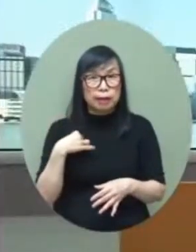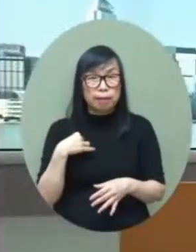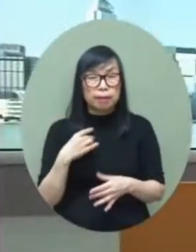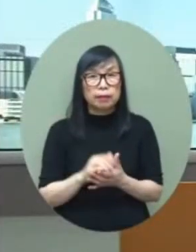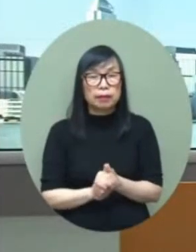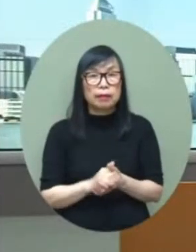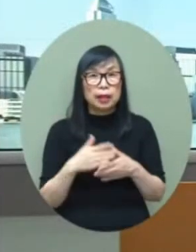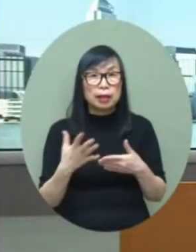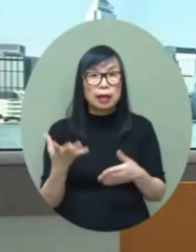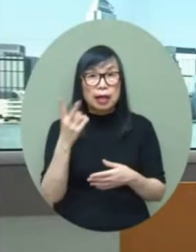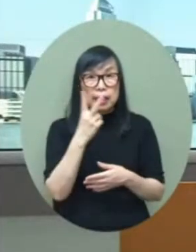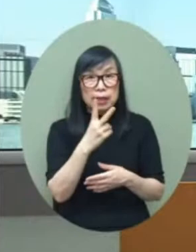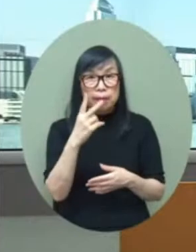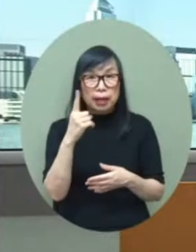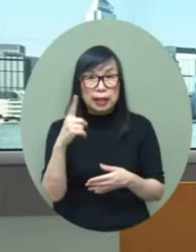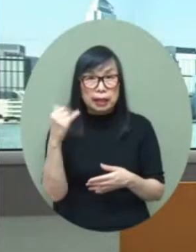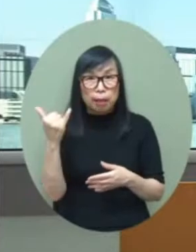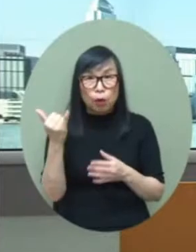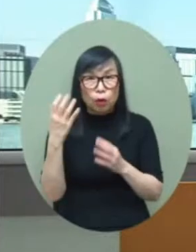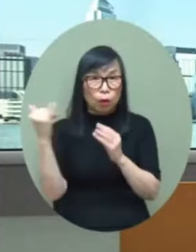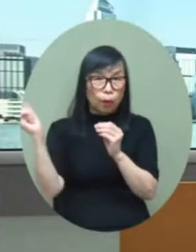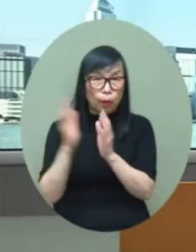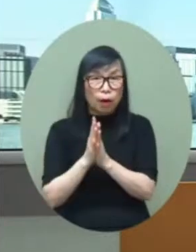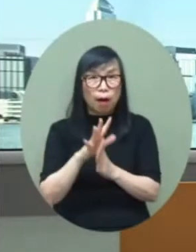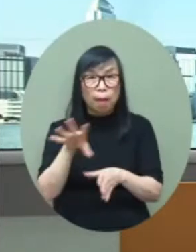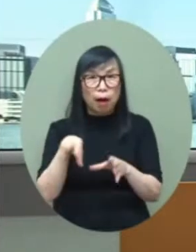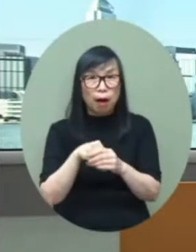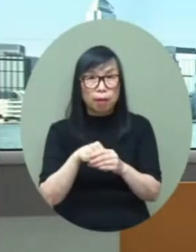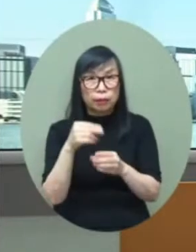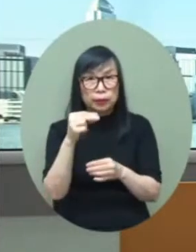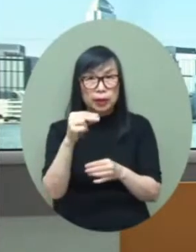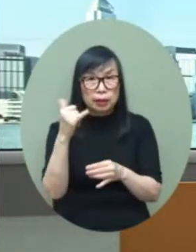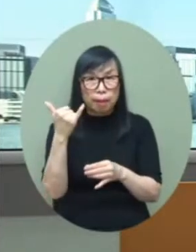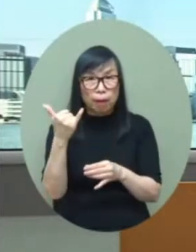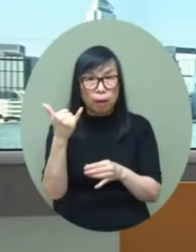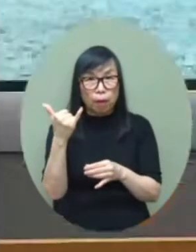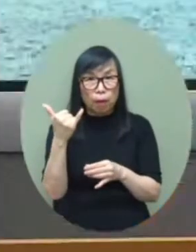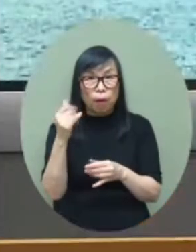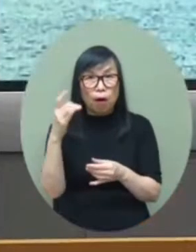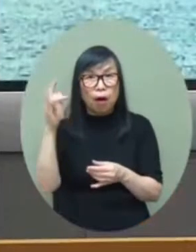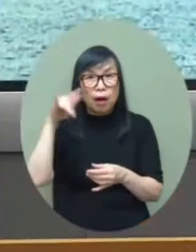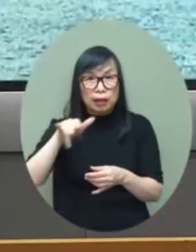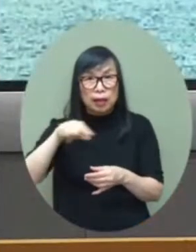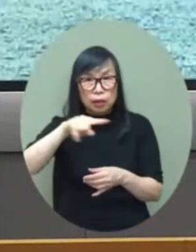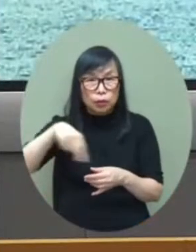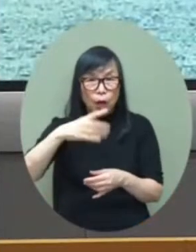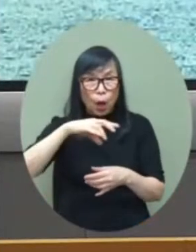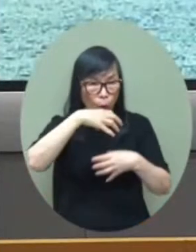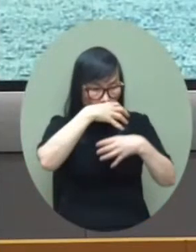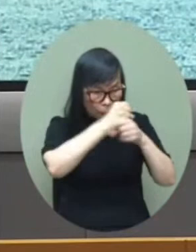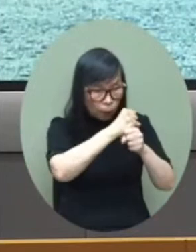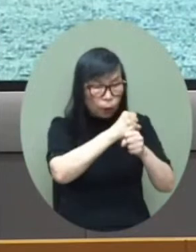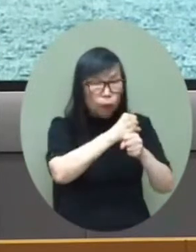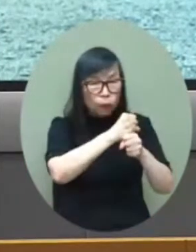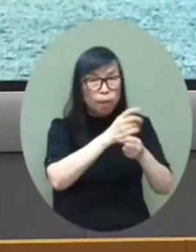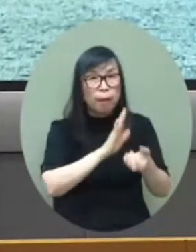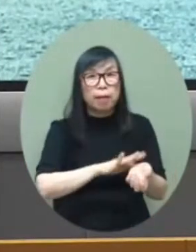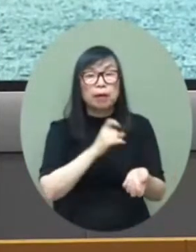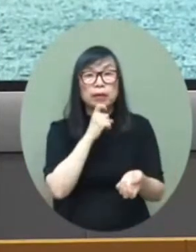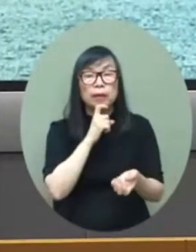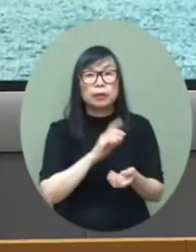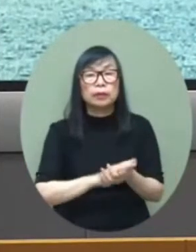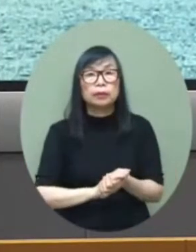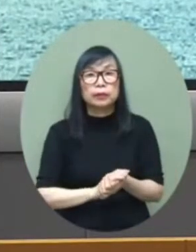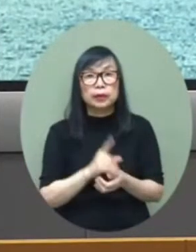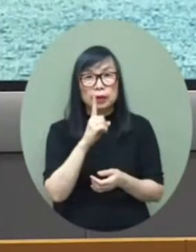I give the floor to Dr. Zhang. Among the 260 imported cases, we have 74 picked up at the